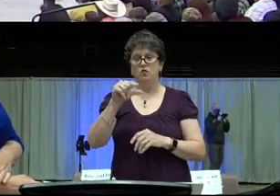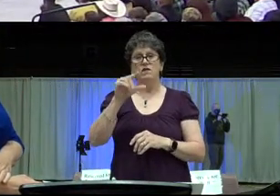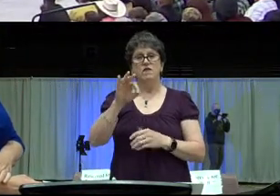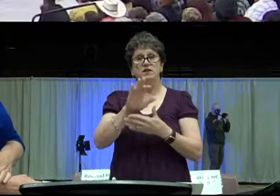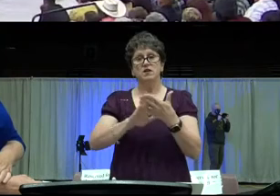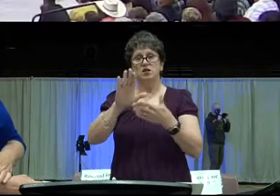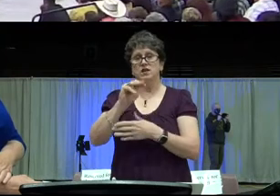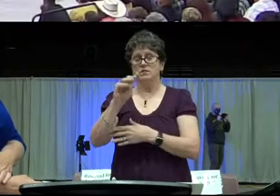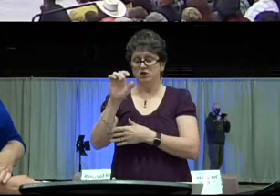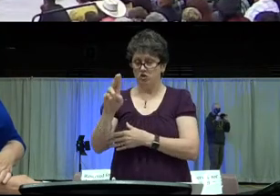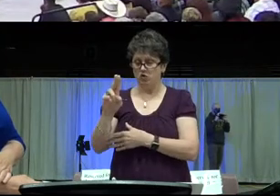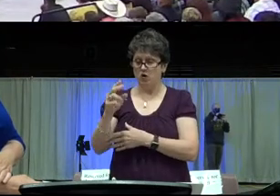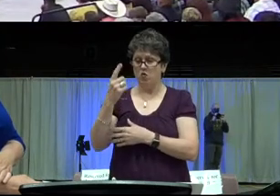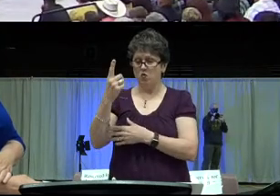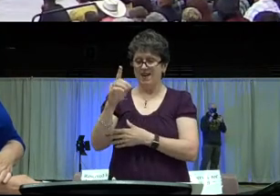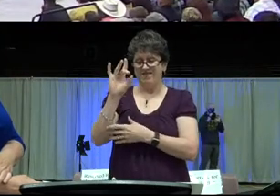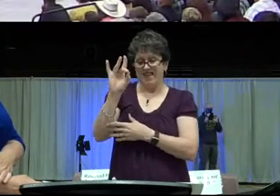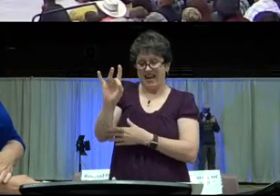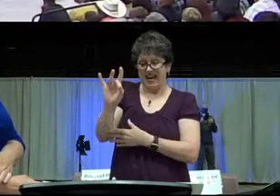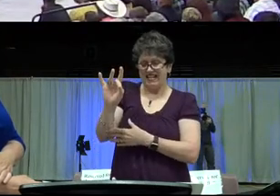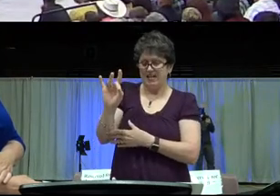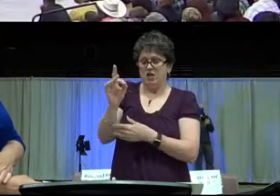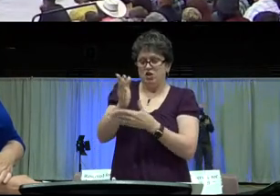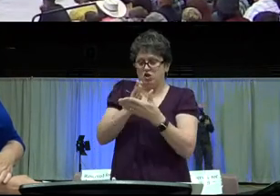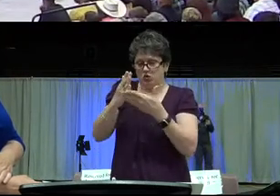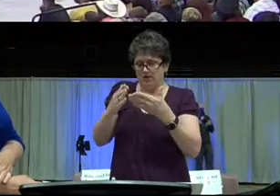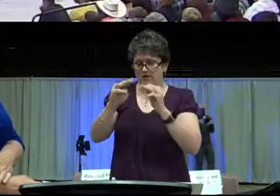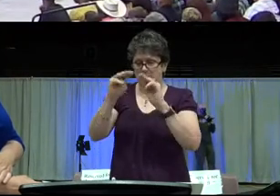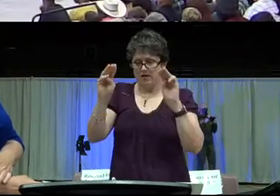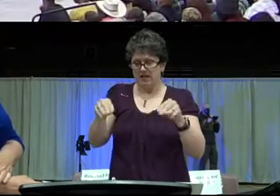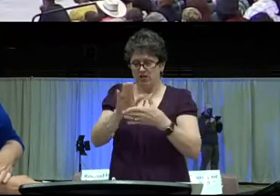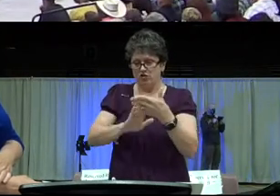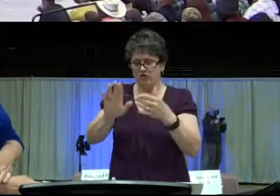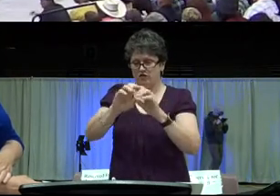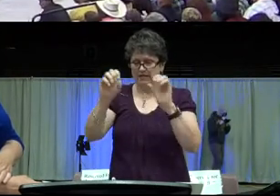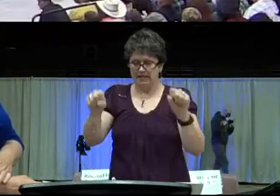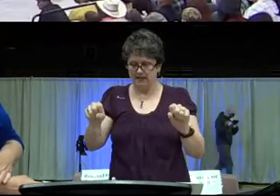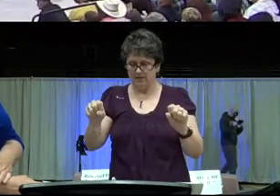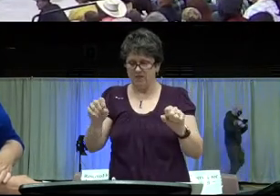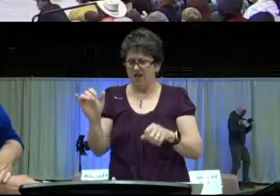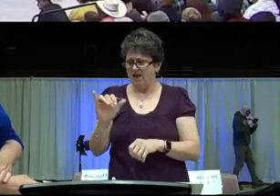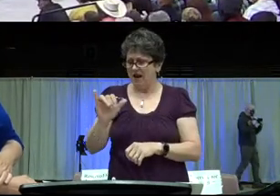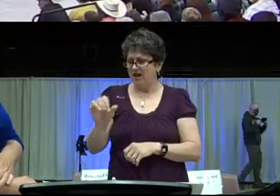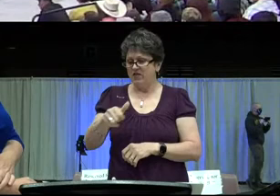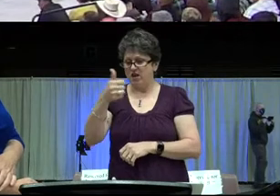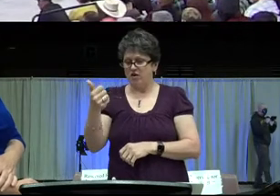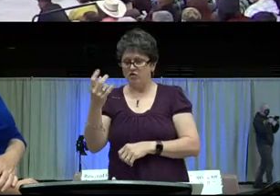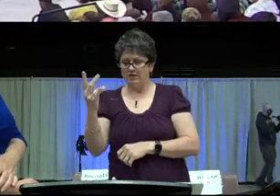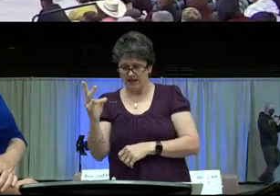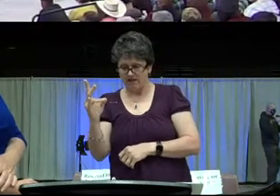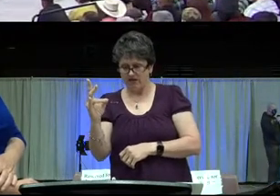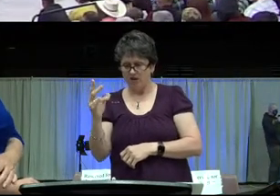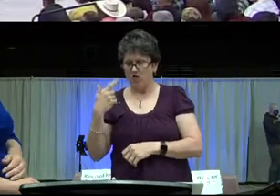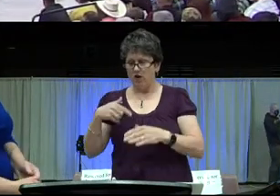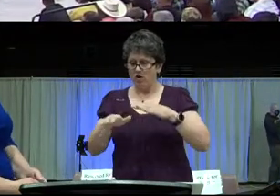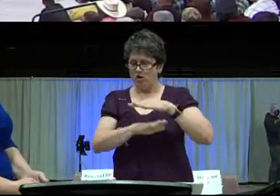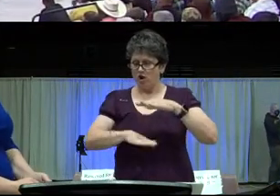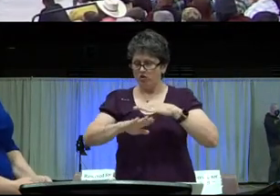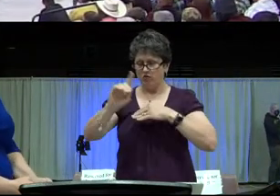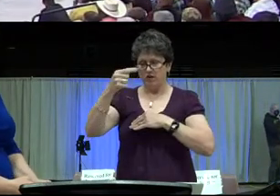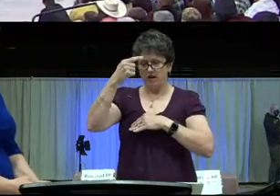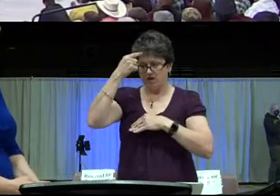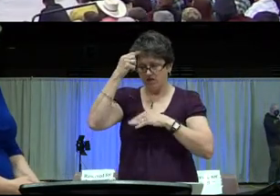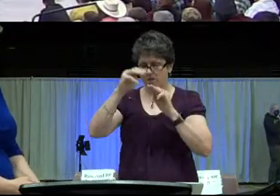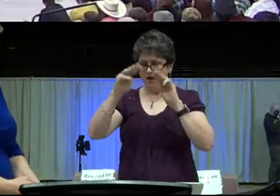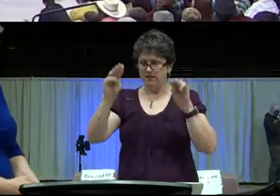Great Falls College MSU is one of 8 units of the Montana University System. Like the other 7 units, we all fall under